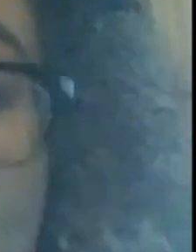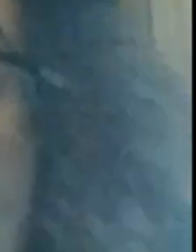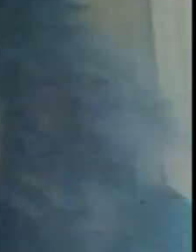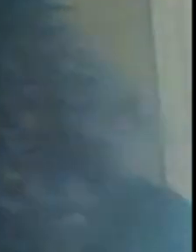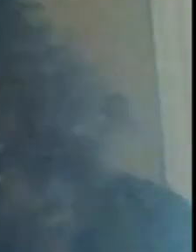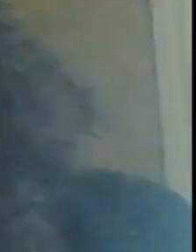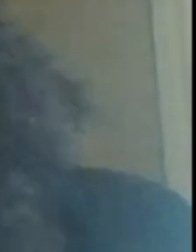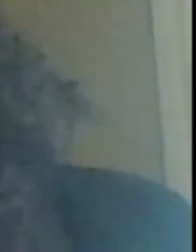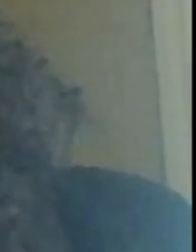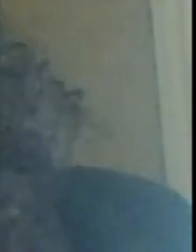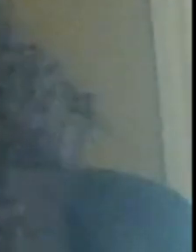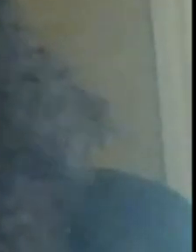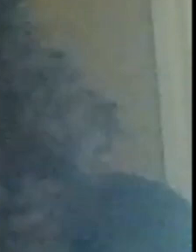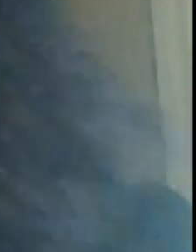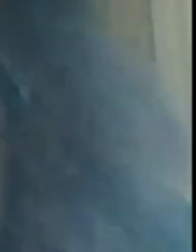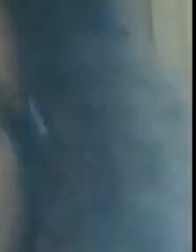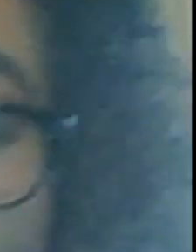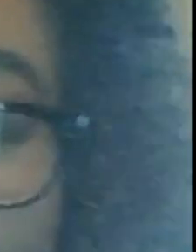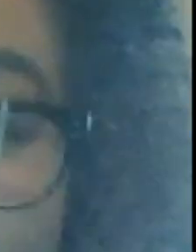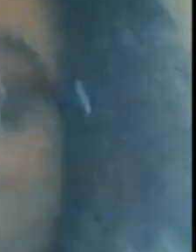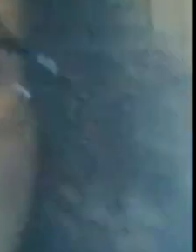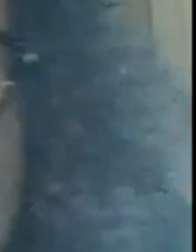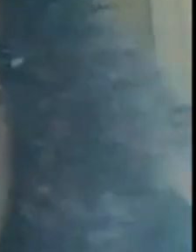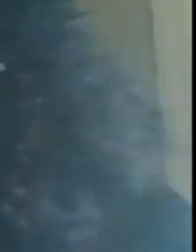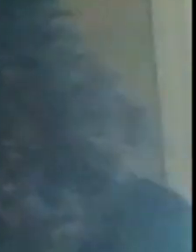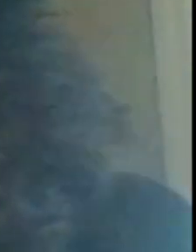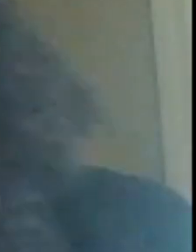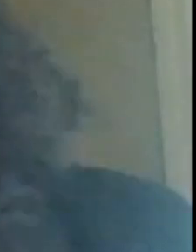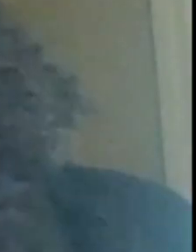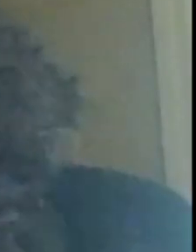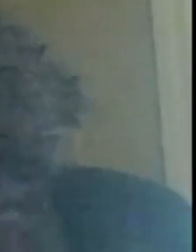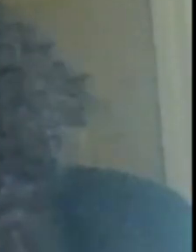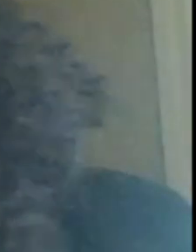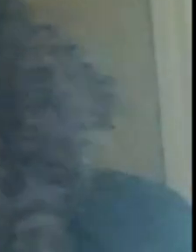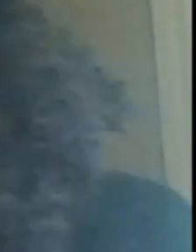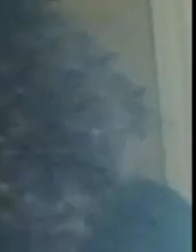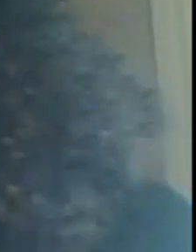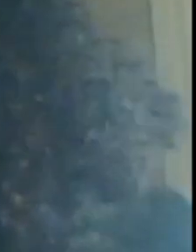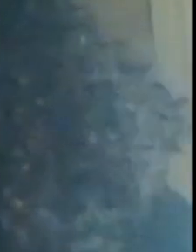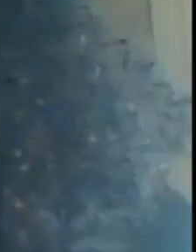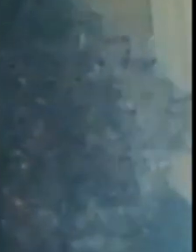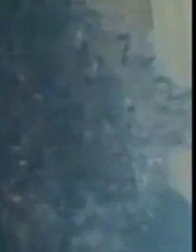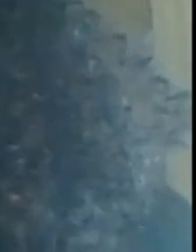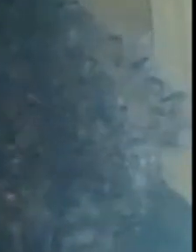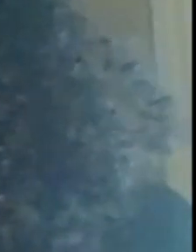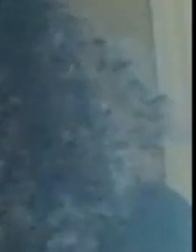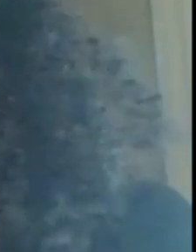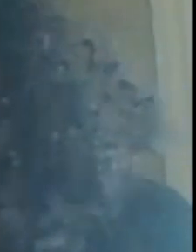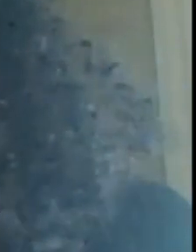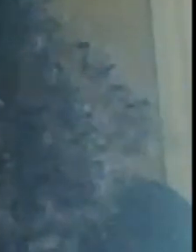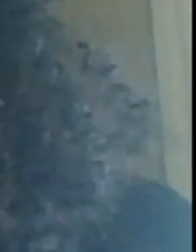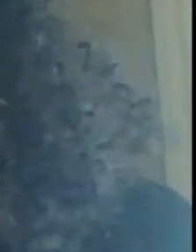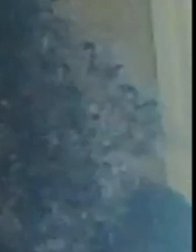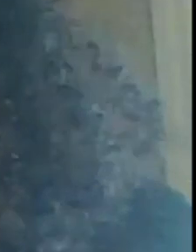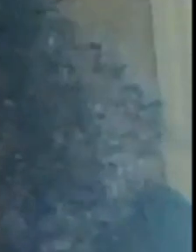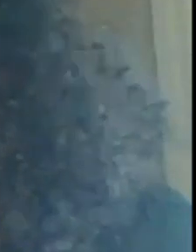group. So with that being said, we're expecting a lot of questions. So I'm trying to work through this and navigate through all the questions as they come in.